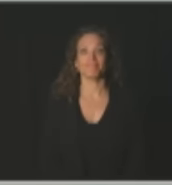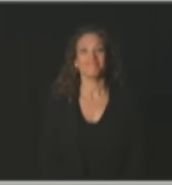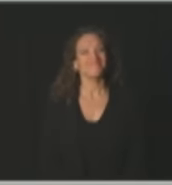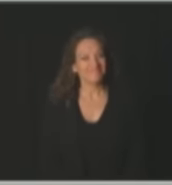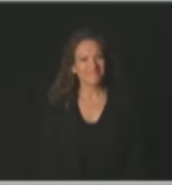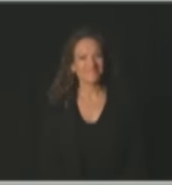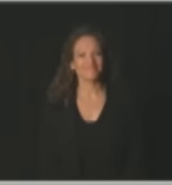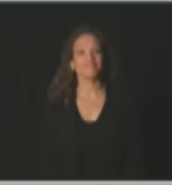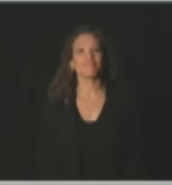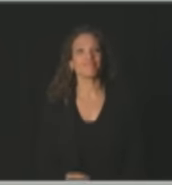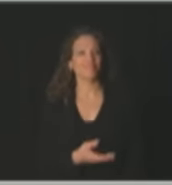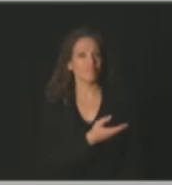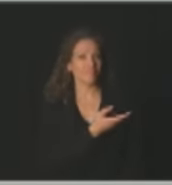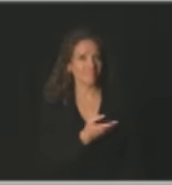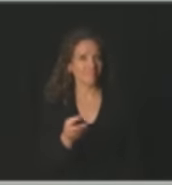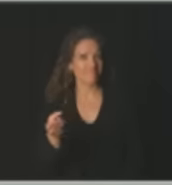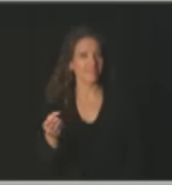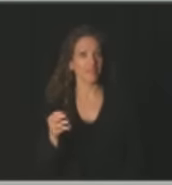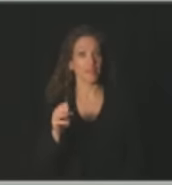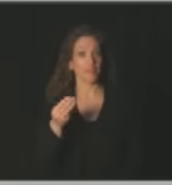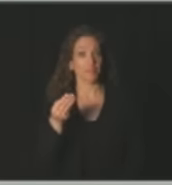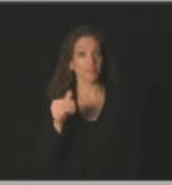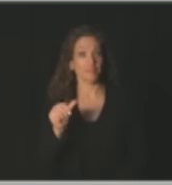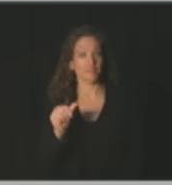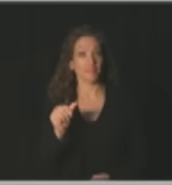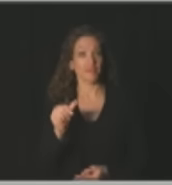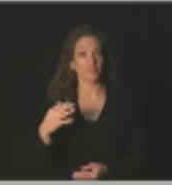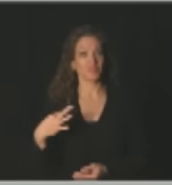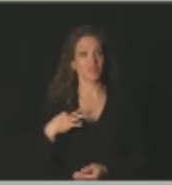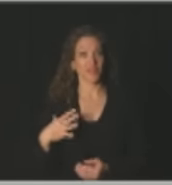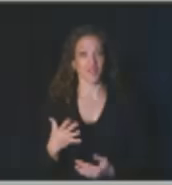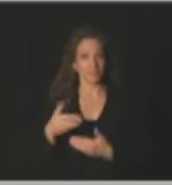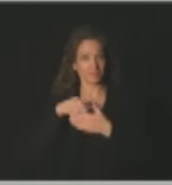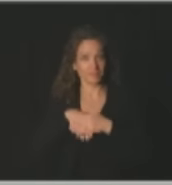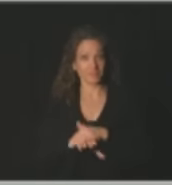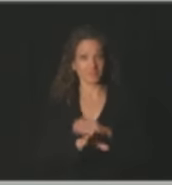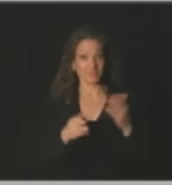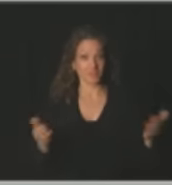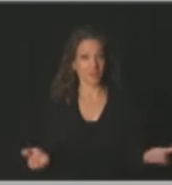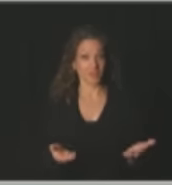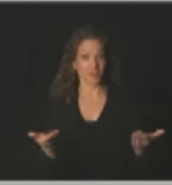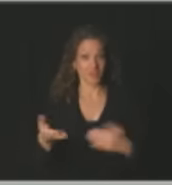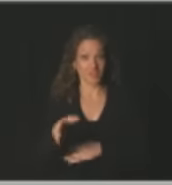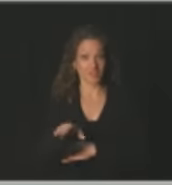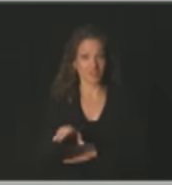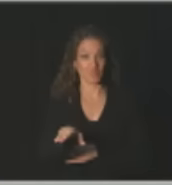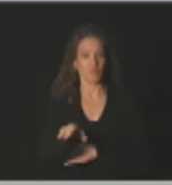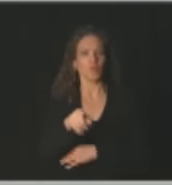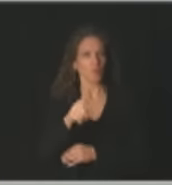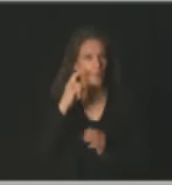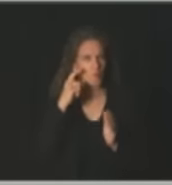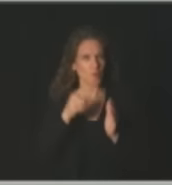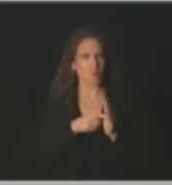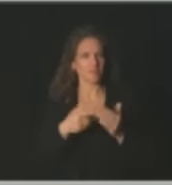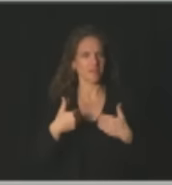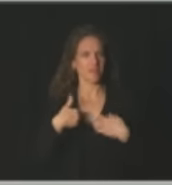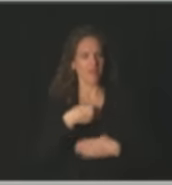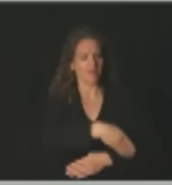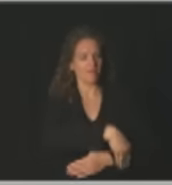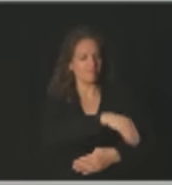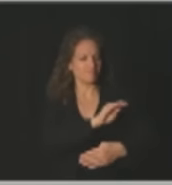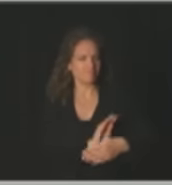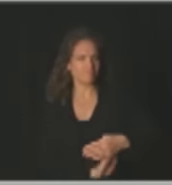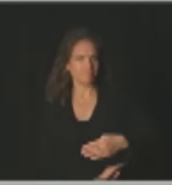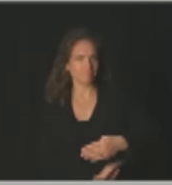As master's candidates entered the arena this afternoon, you may have noticed that they carried a cloth over their